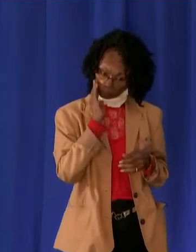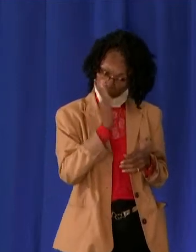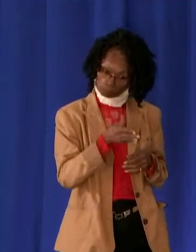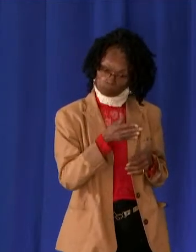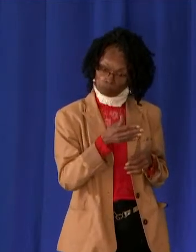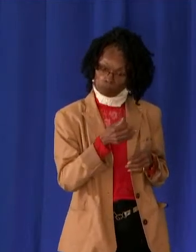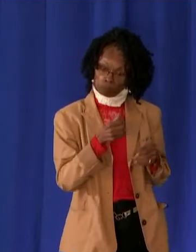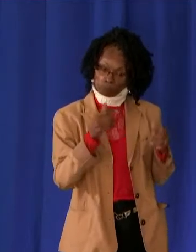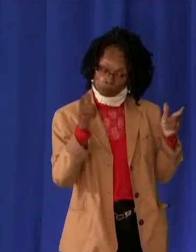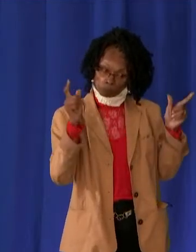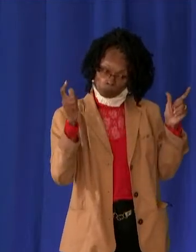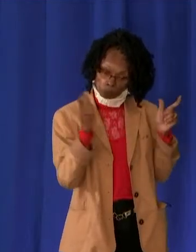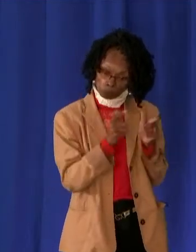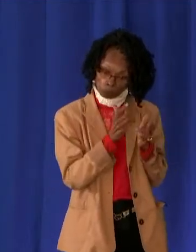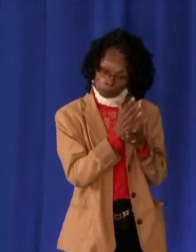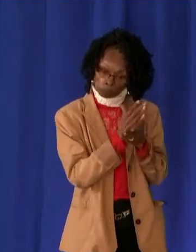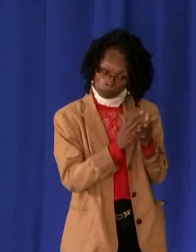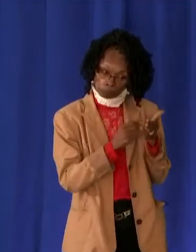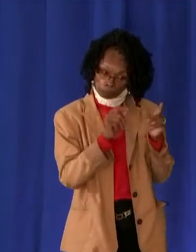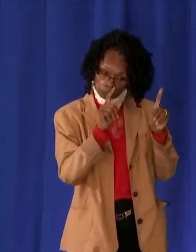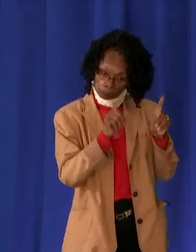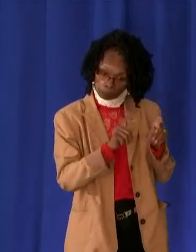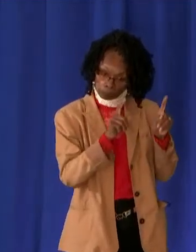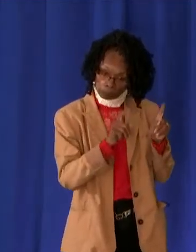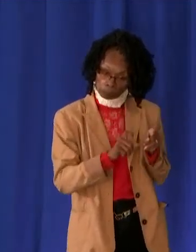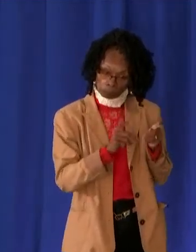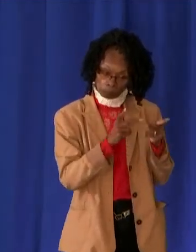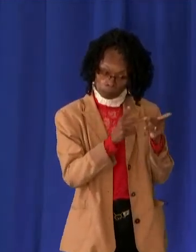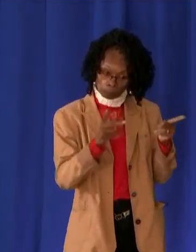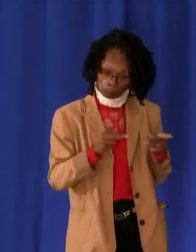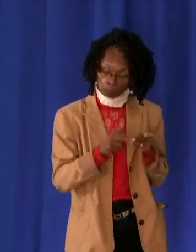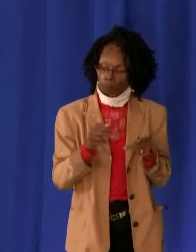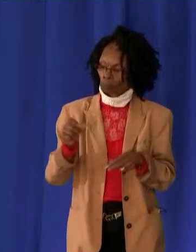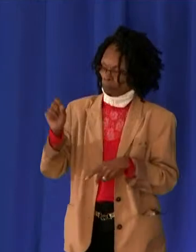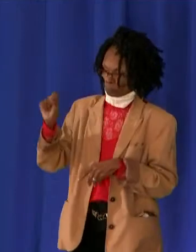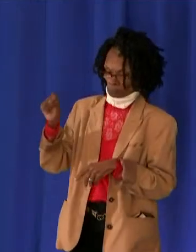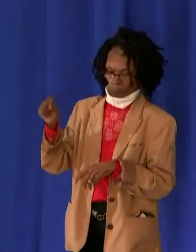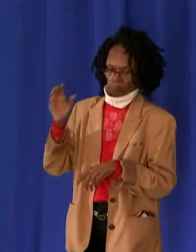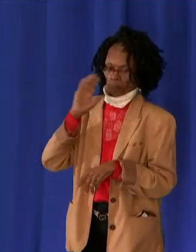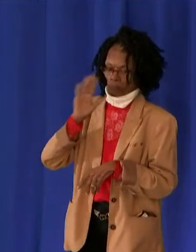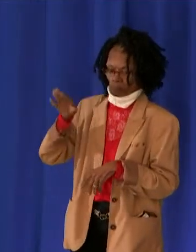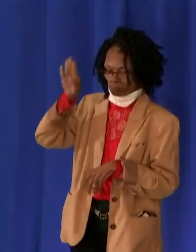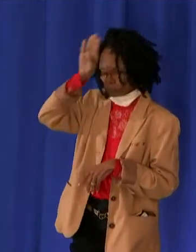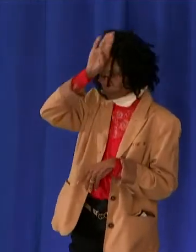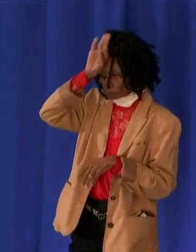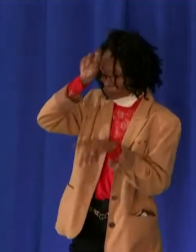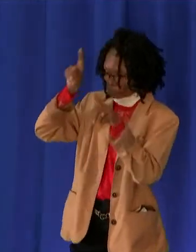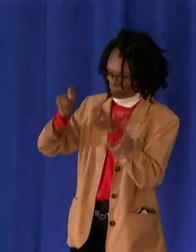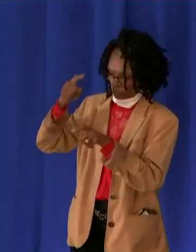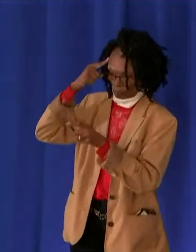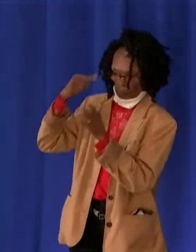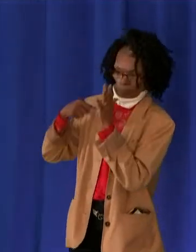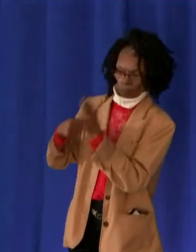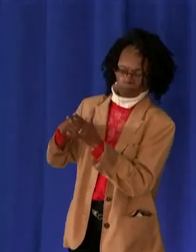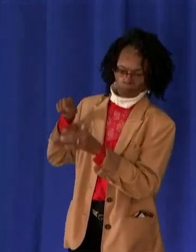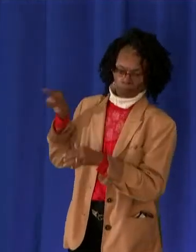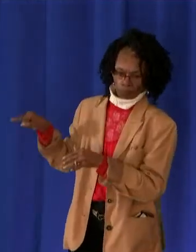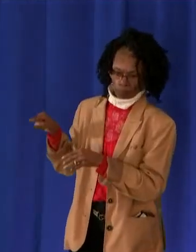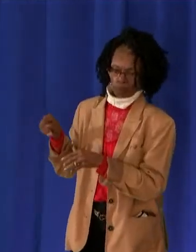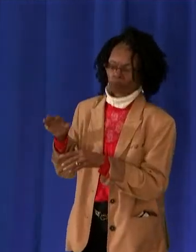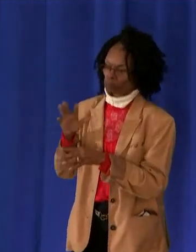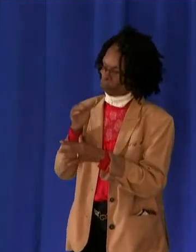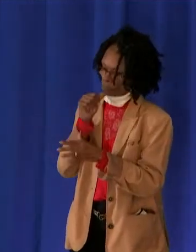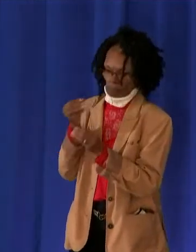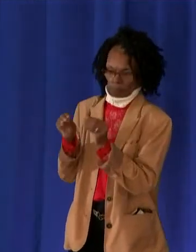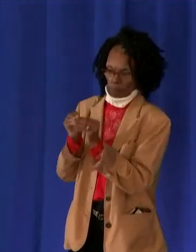any of the testing sites? Yes, we will. The firehouse testing we won't have the